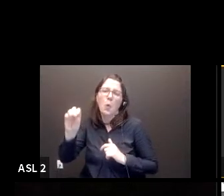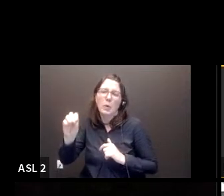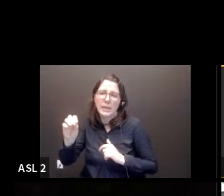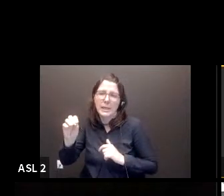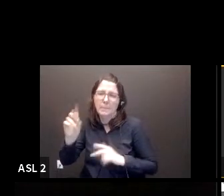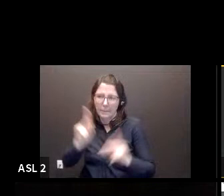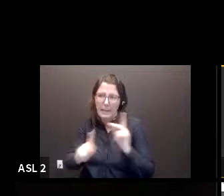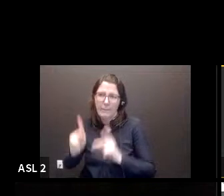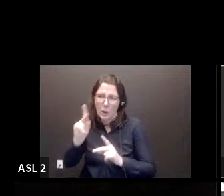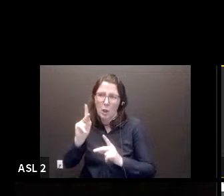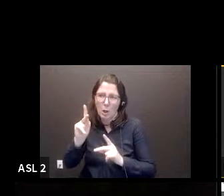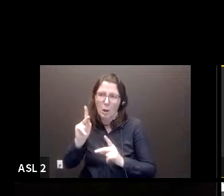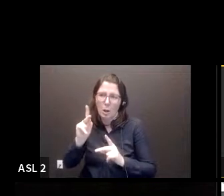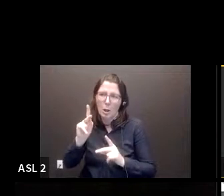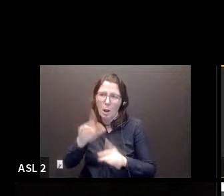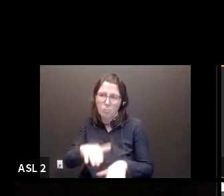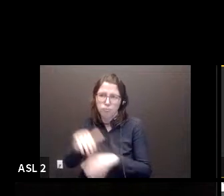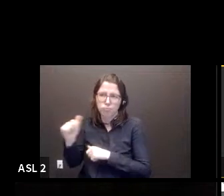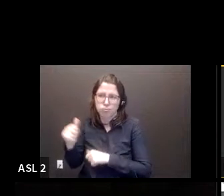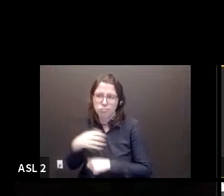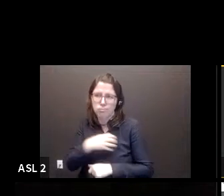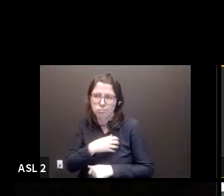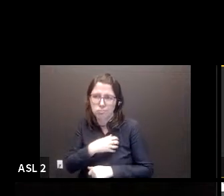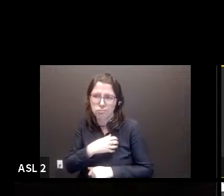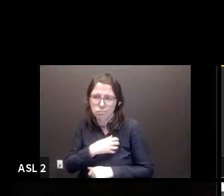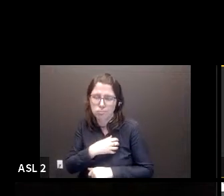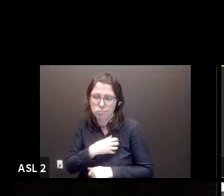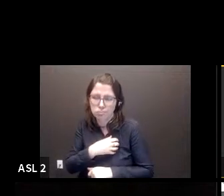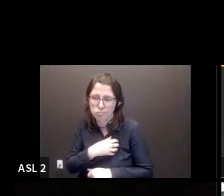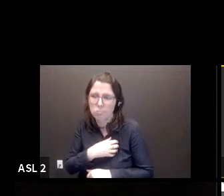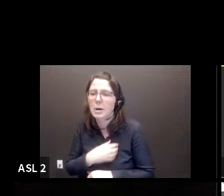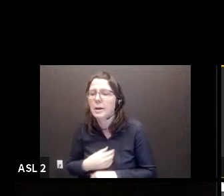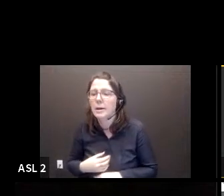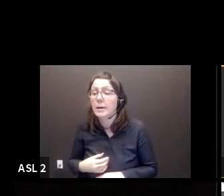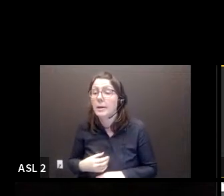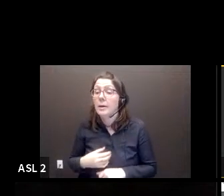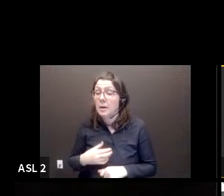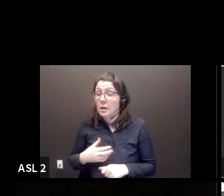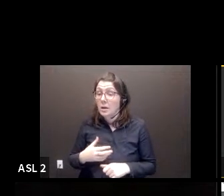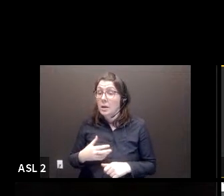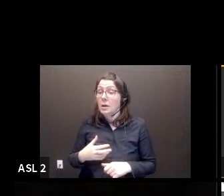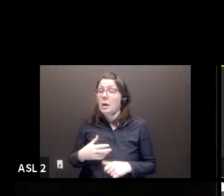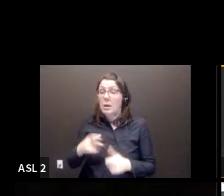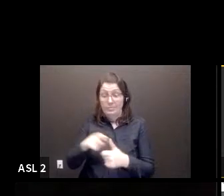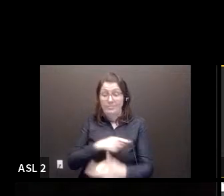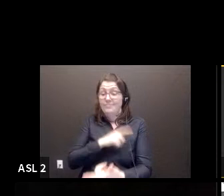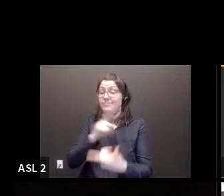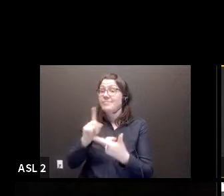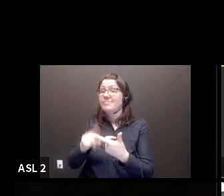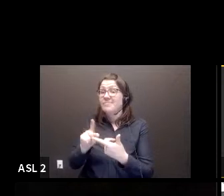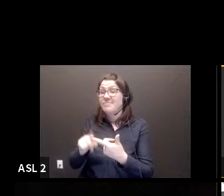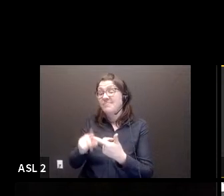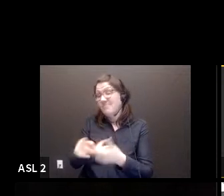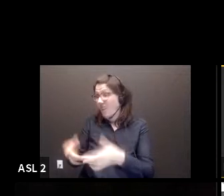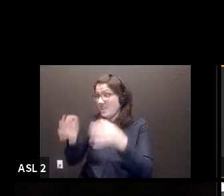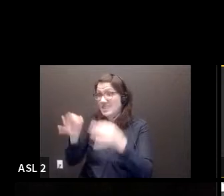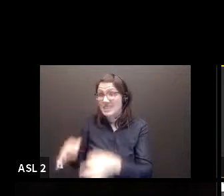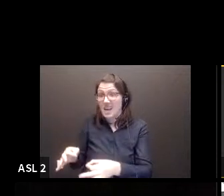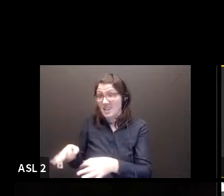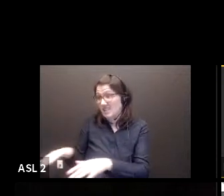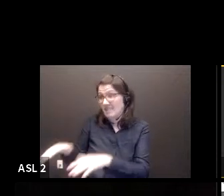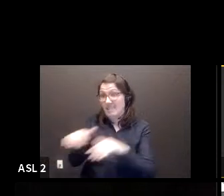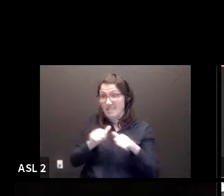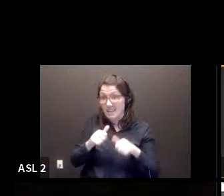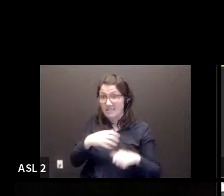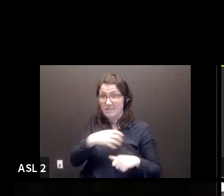have a much lower attrition rate but we do have a nutrition rate relating to separation from the organization as well